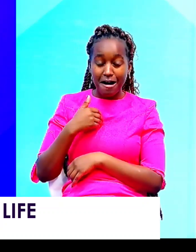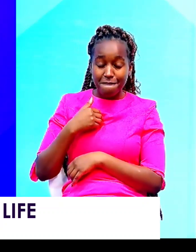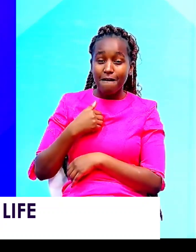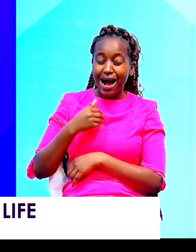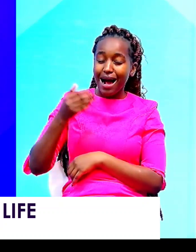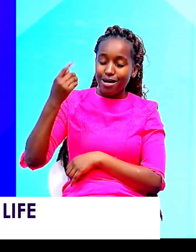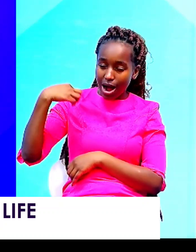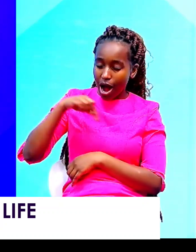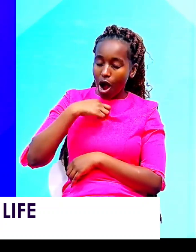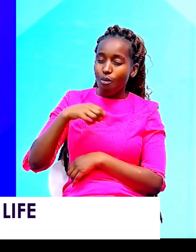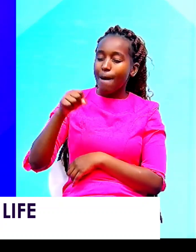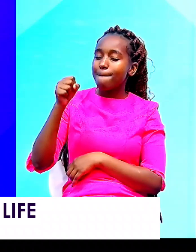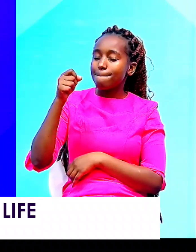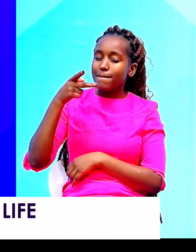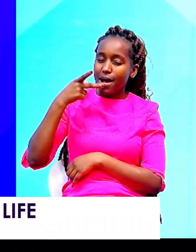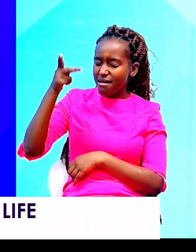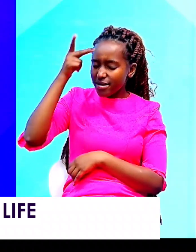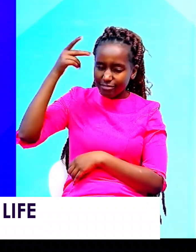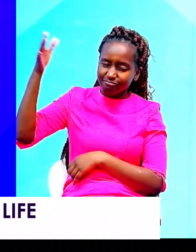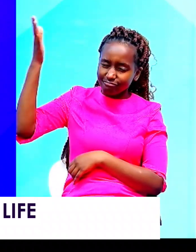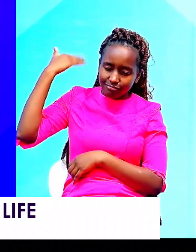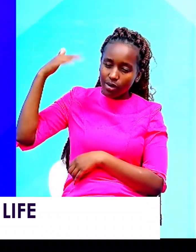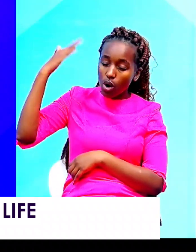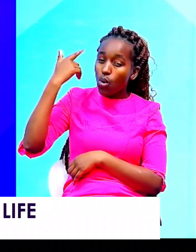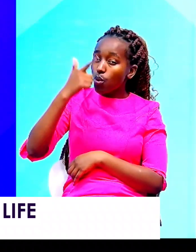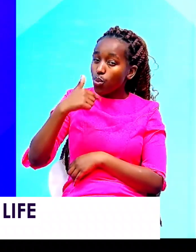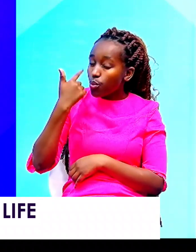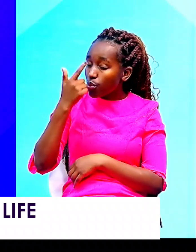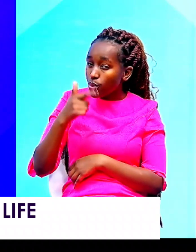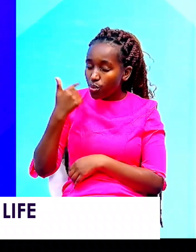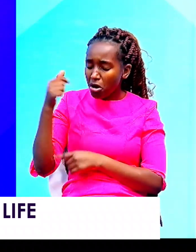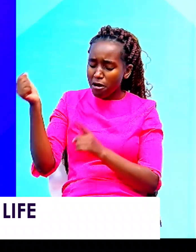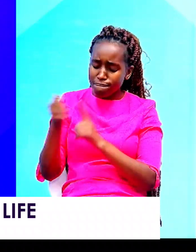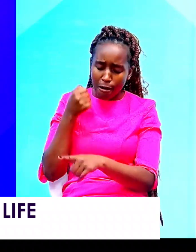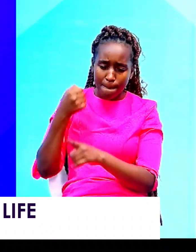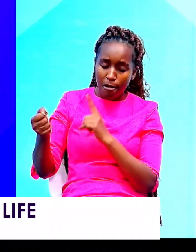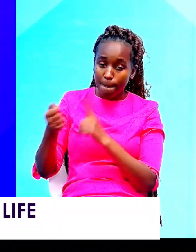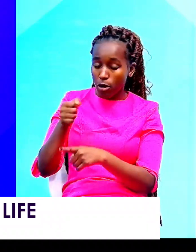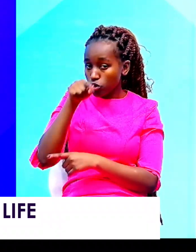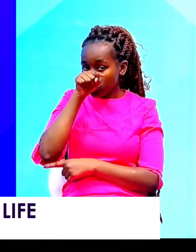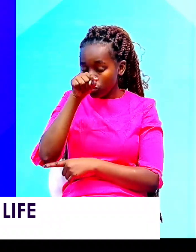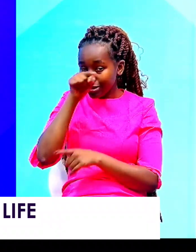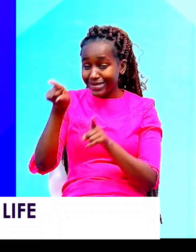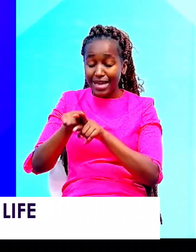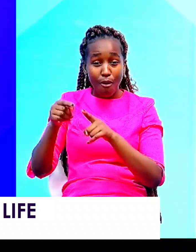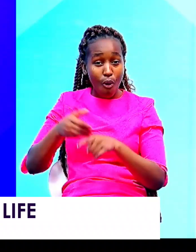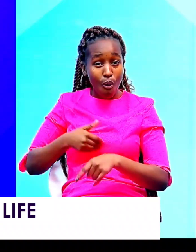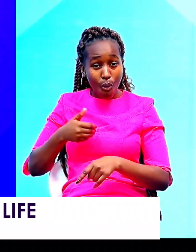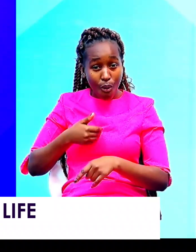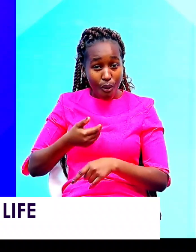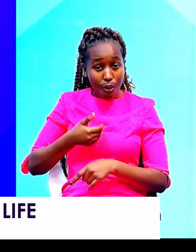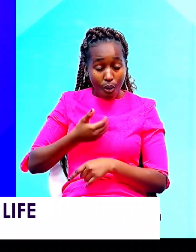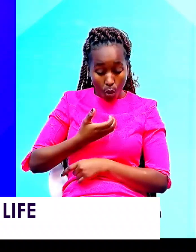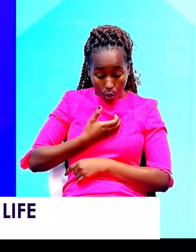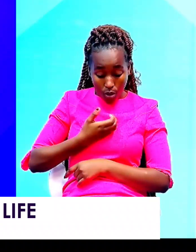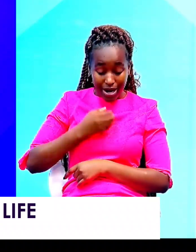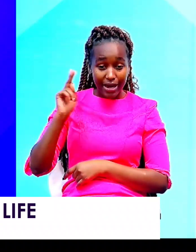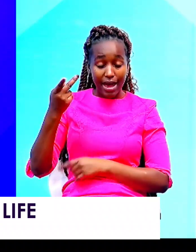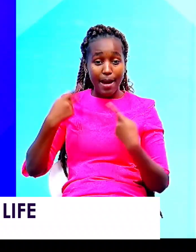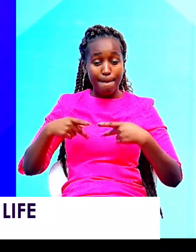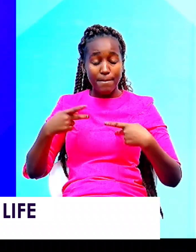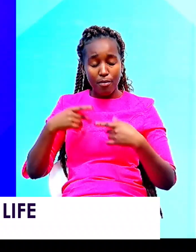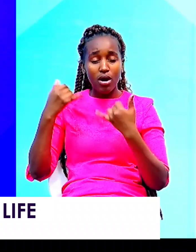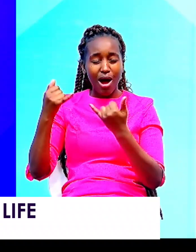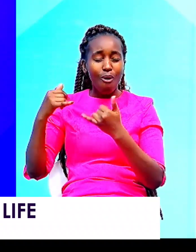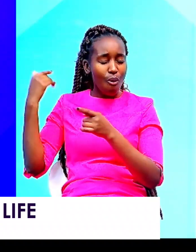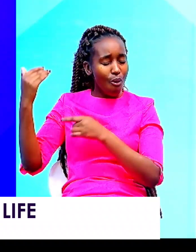the Wazungus. Yes, yes. Our own people in Kenya have always won this war against